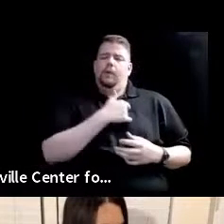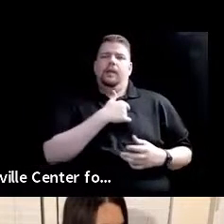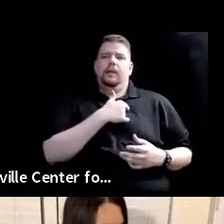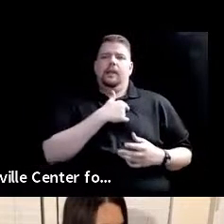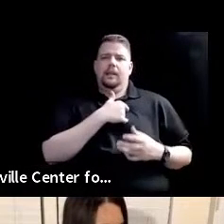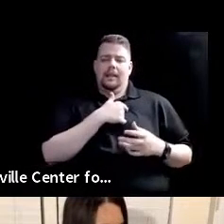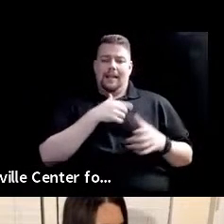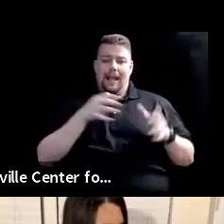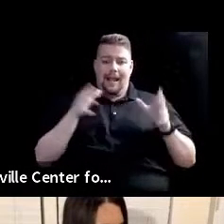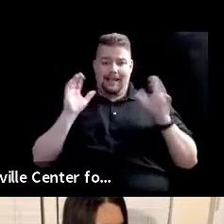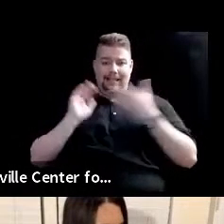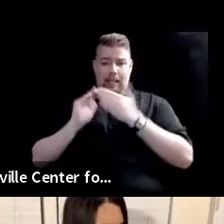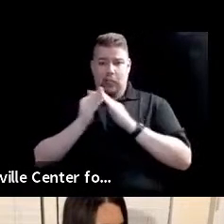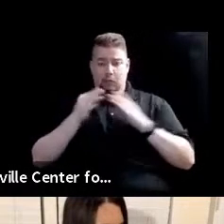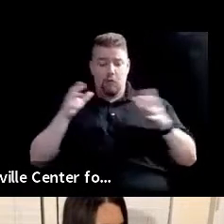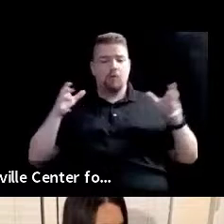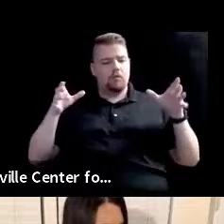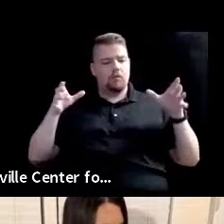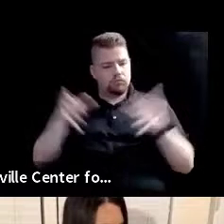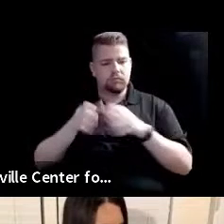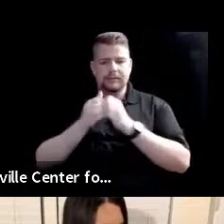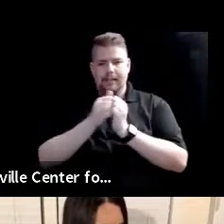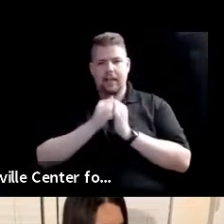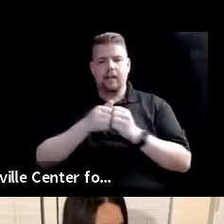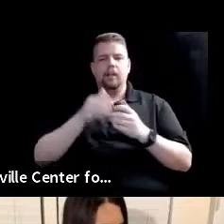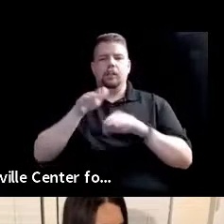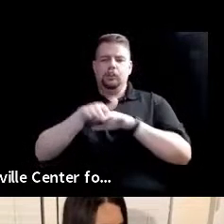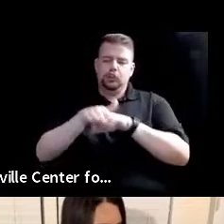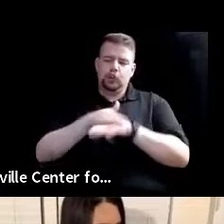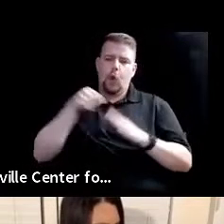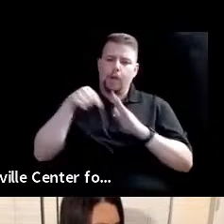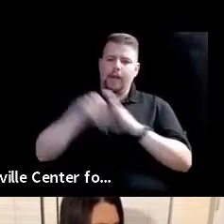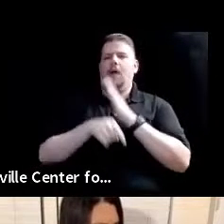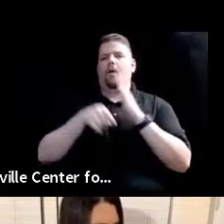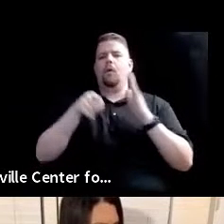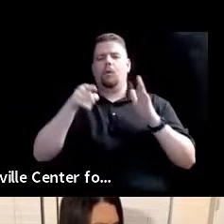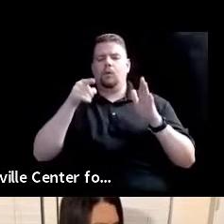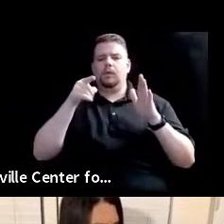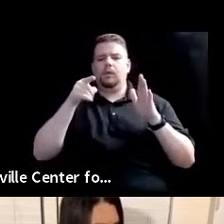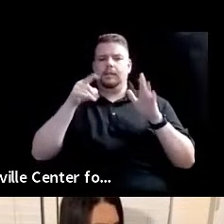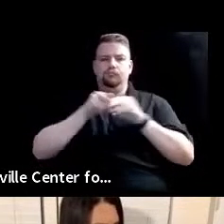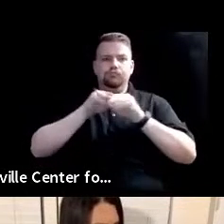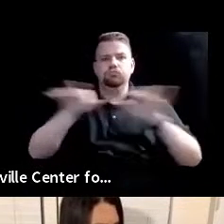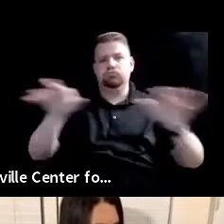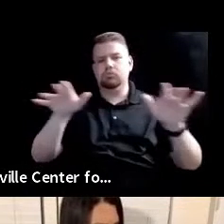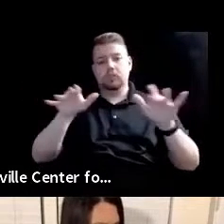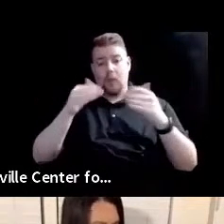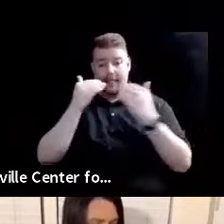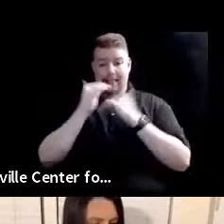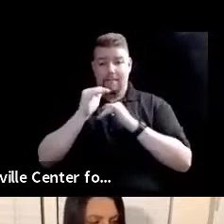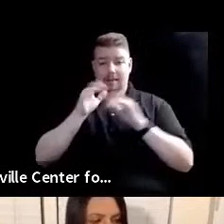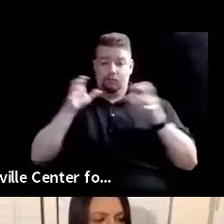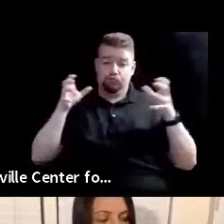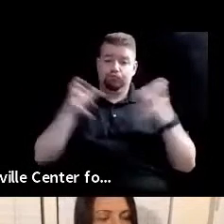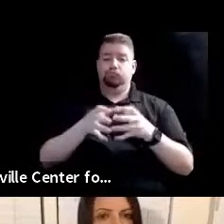as a community, we've got to come together to slow the spread, and limiting crowd size is one way to do that.